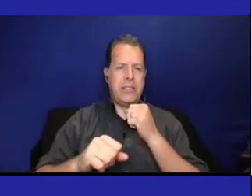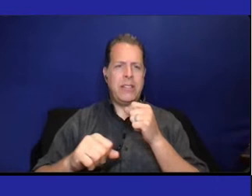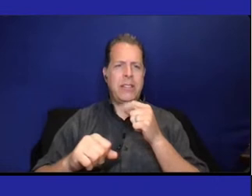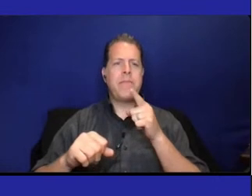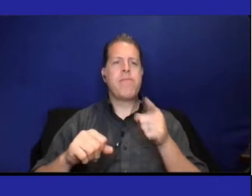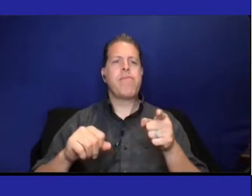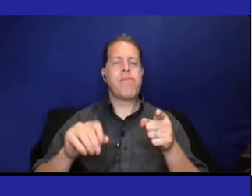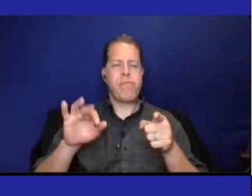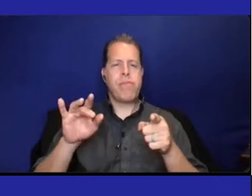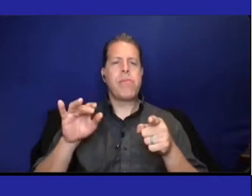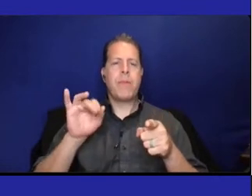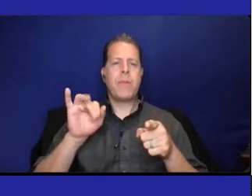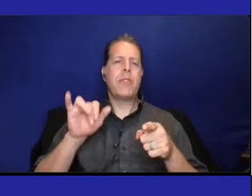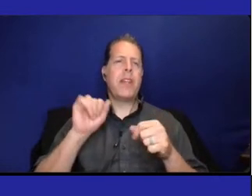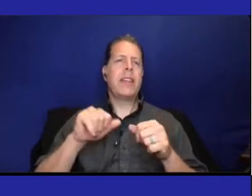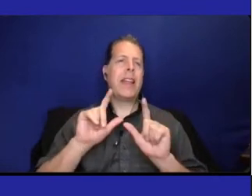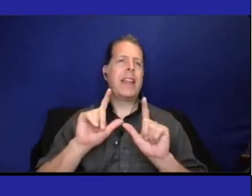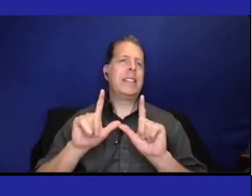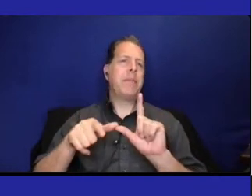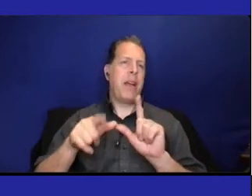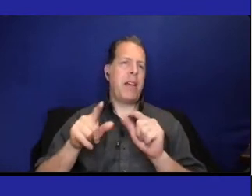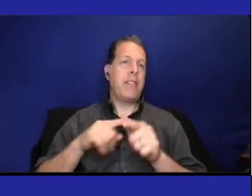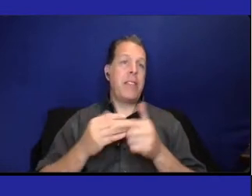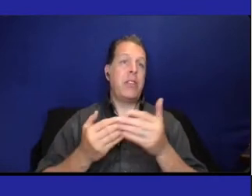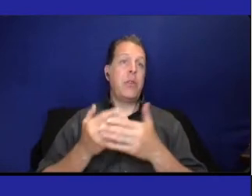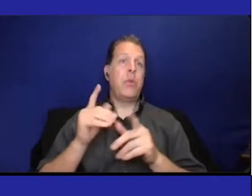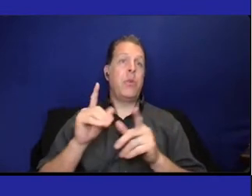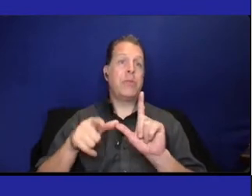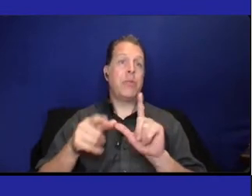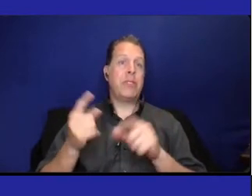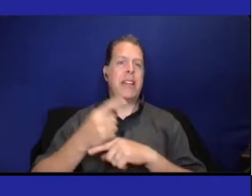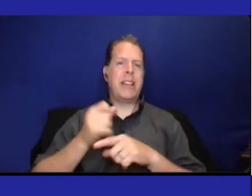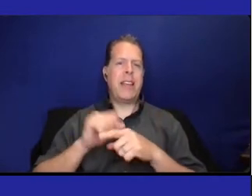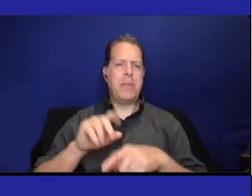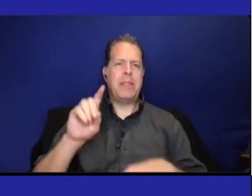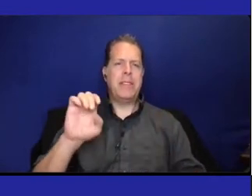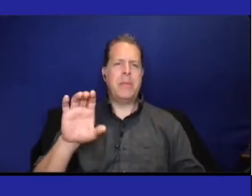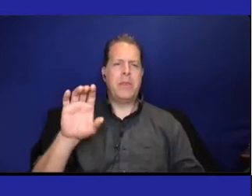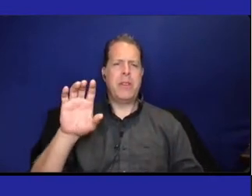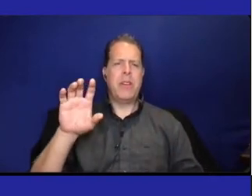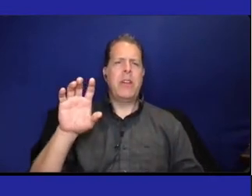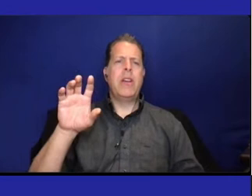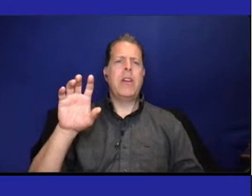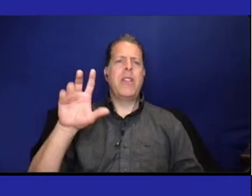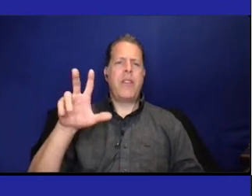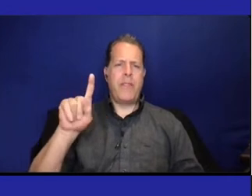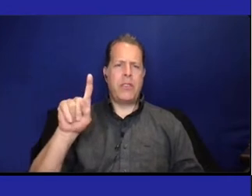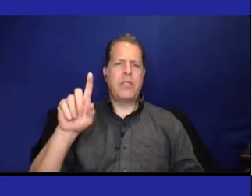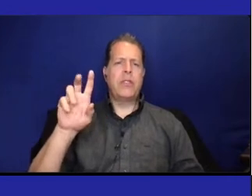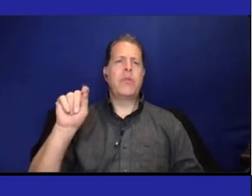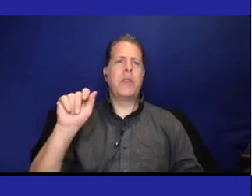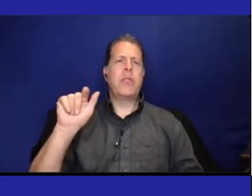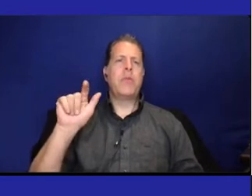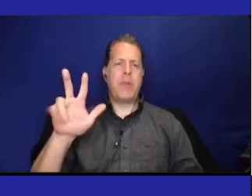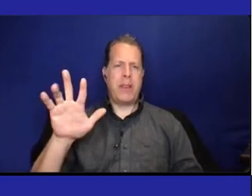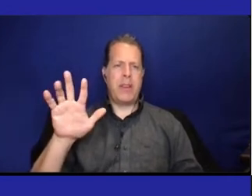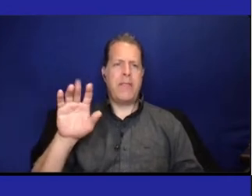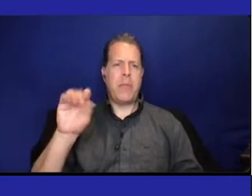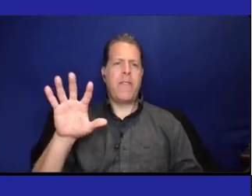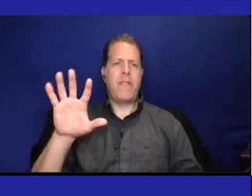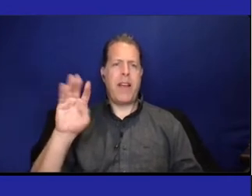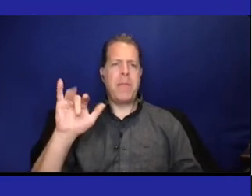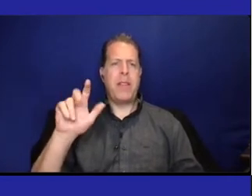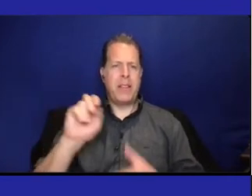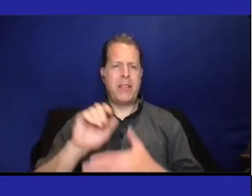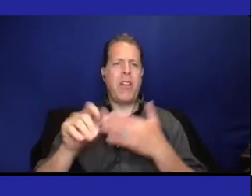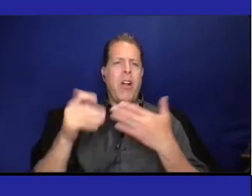so that it can expire, so that the new expiration date can be December 31st, 2023. $5.5 million of that has already been approved